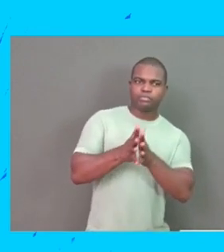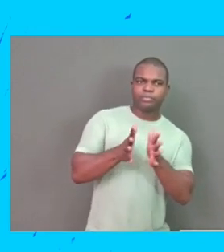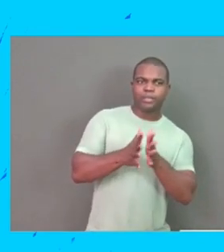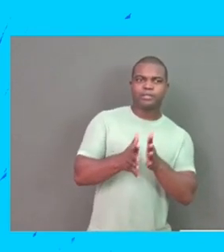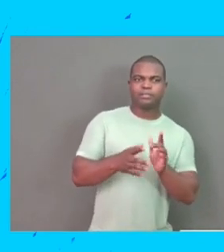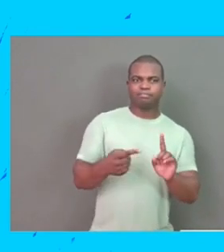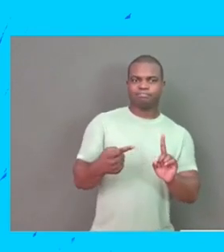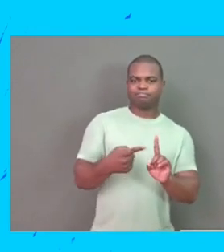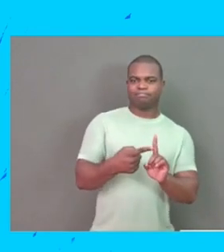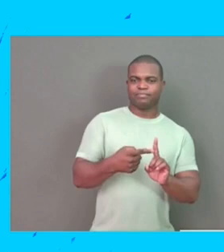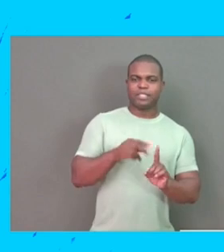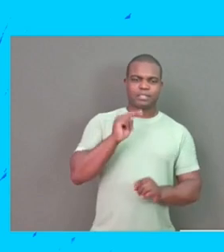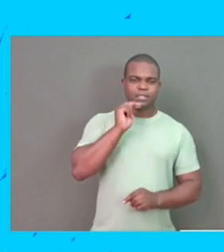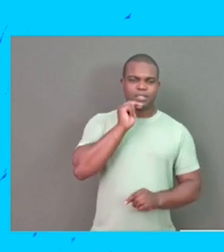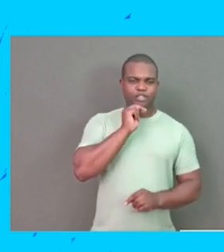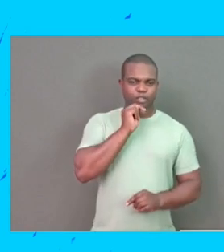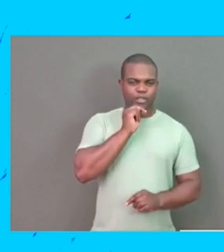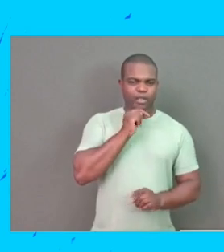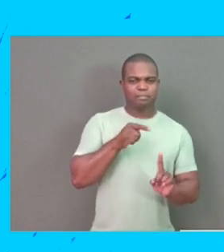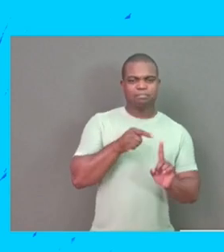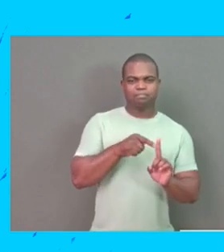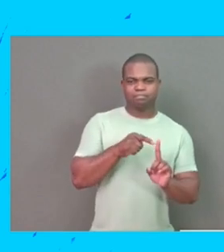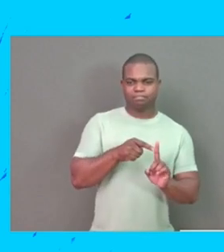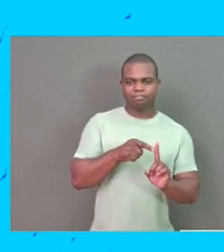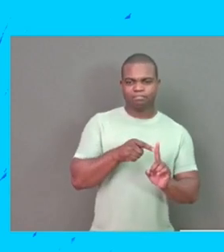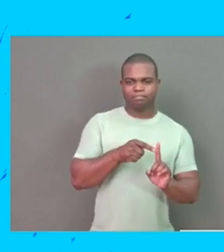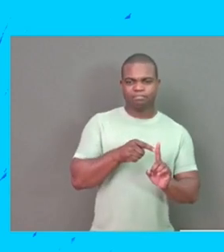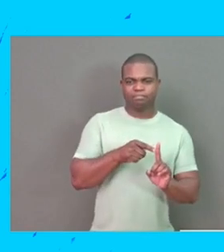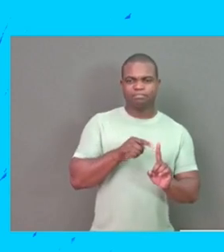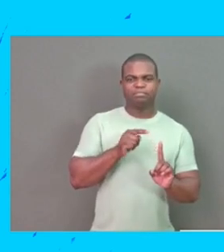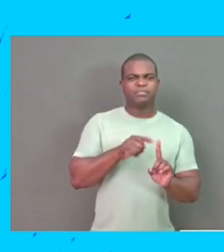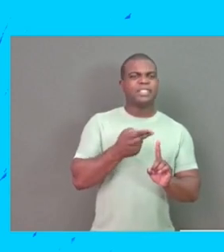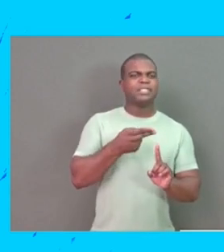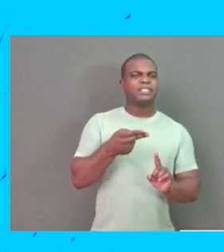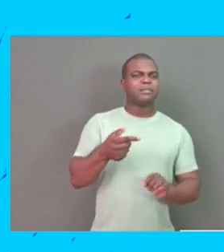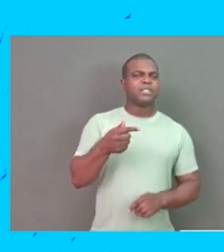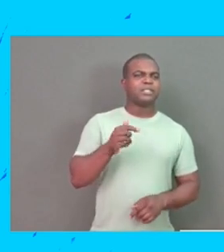is Tauma, and she made this ahead of the forum. Enjoy.